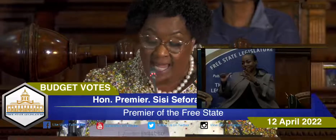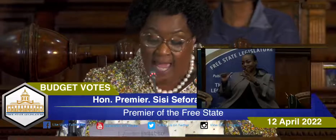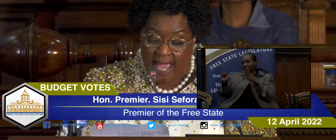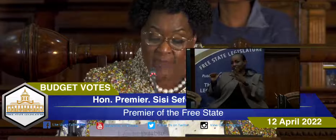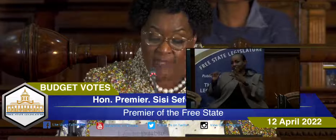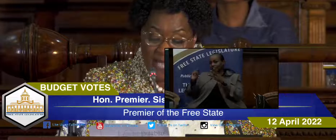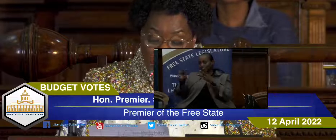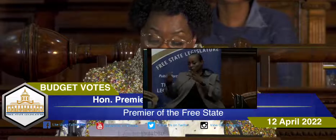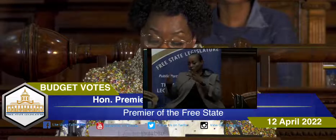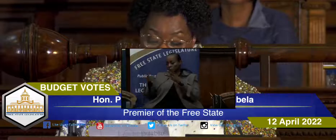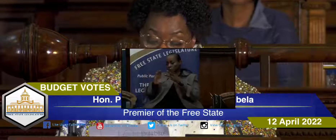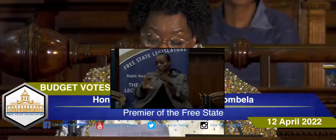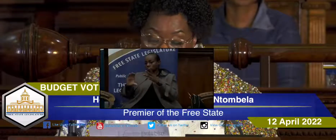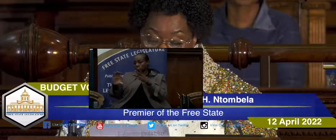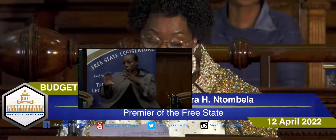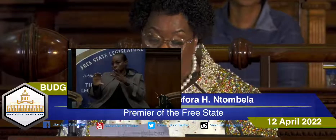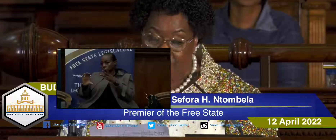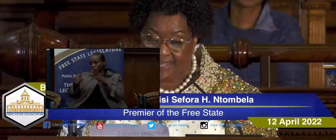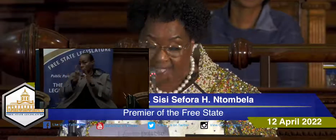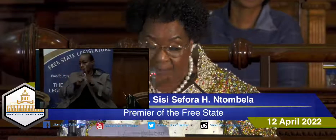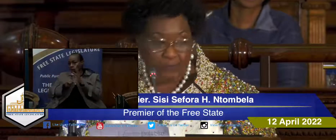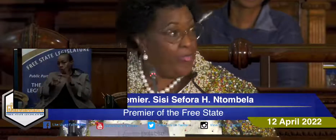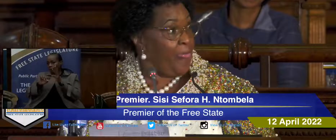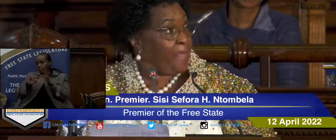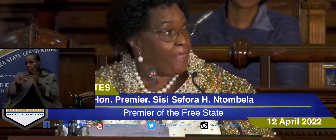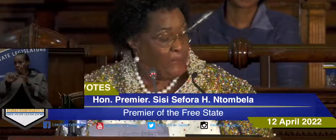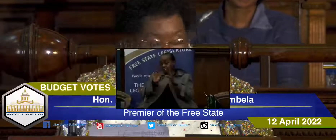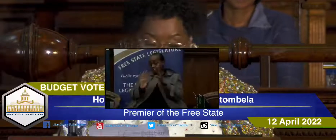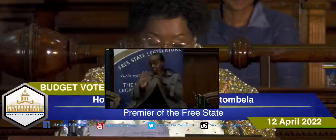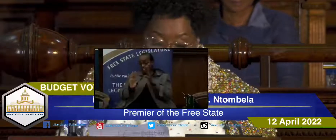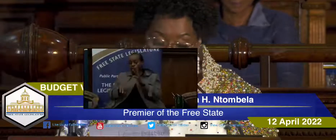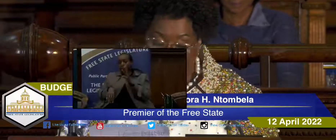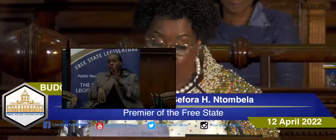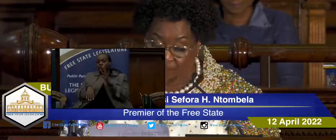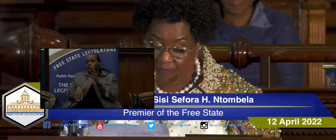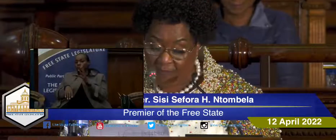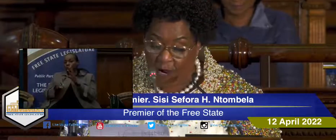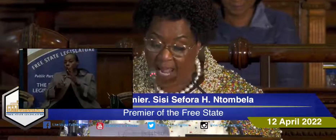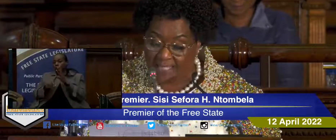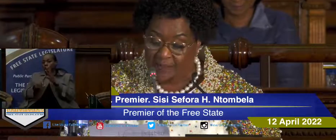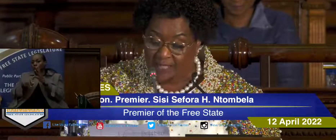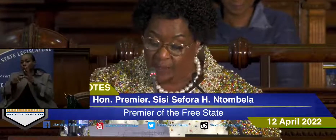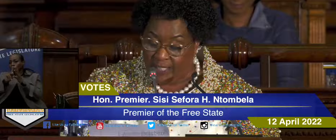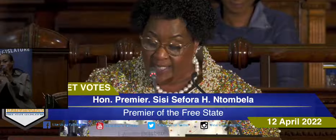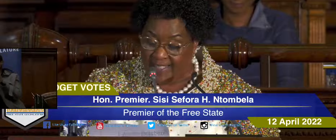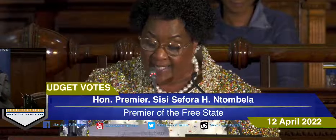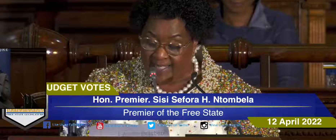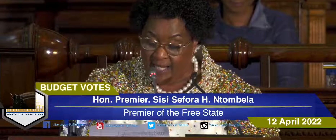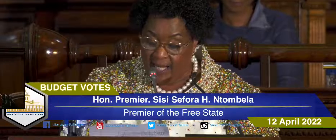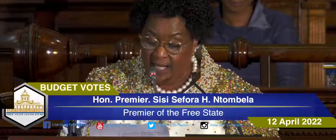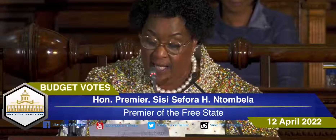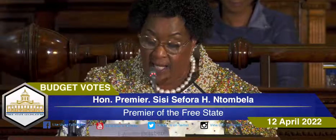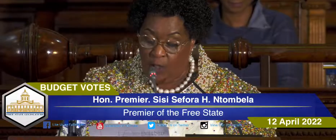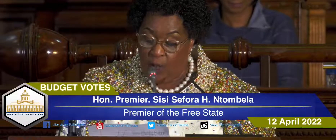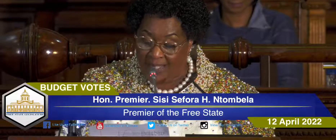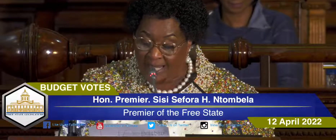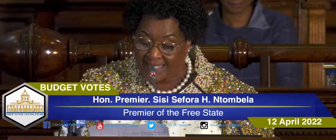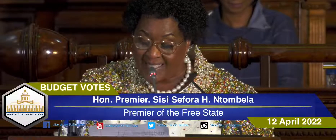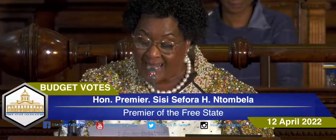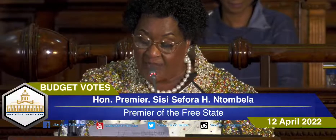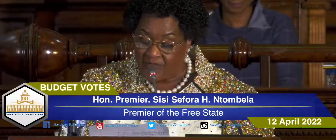76,966,000 rand has been allocated to Program 3. Program 4 has been allocated